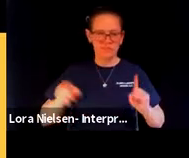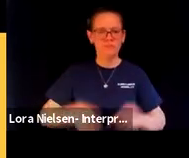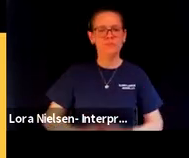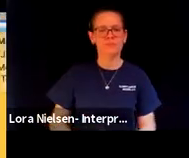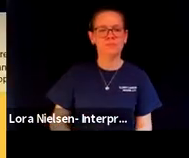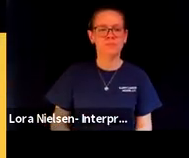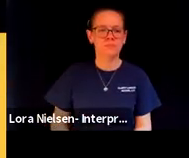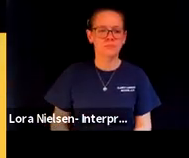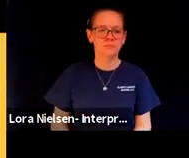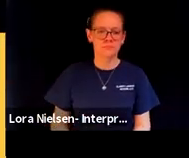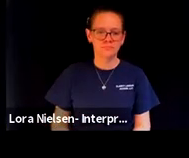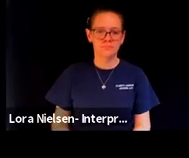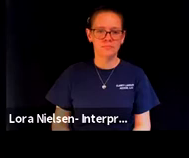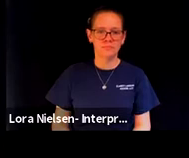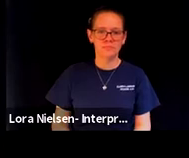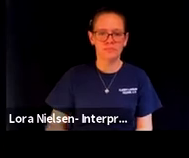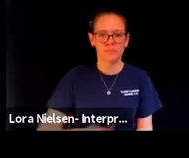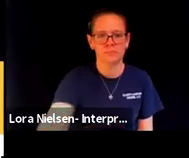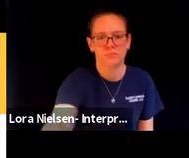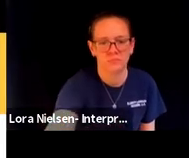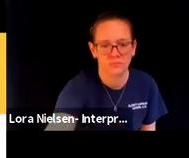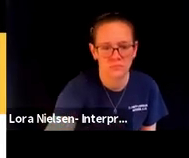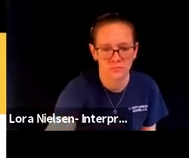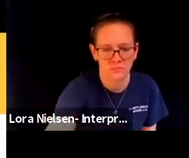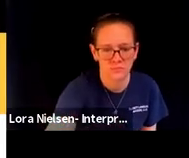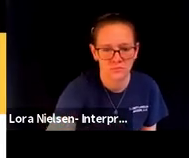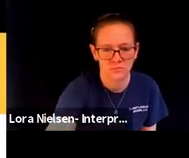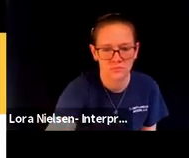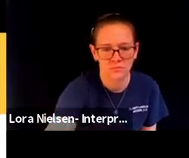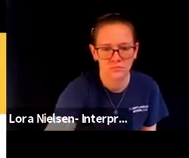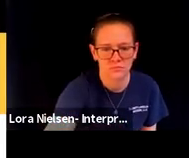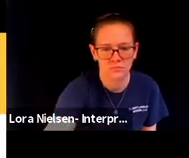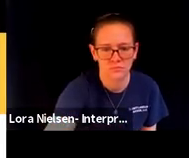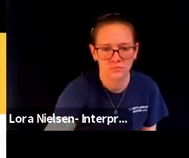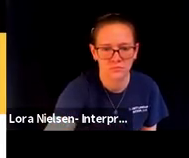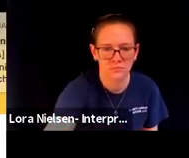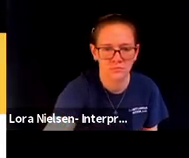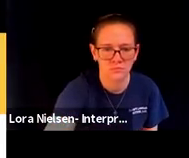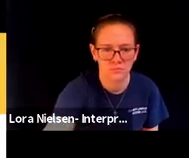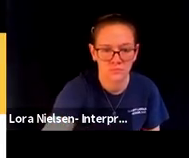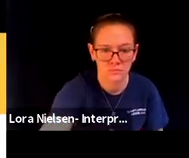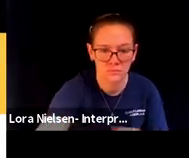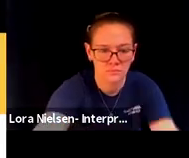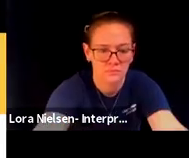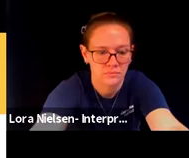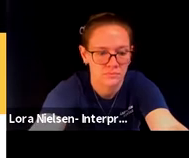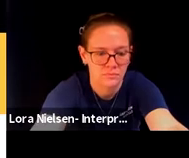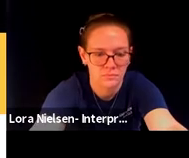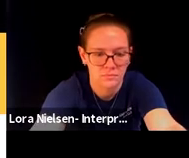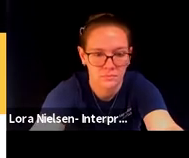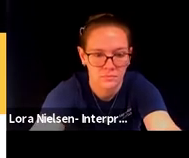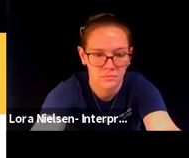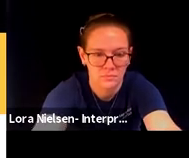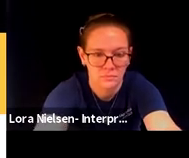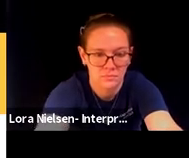go. Let me just get to the next slide. So what do we really do? And so our team really is unique because